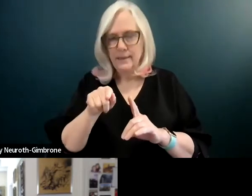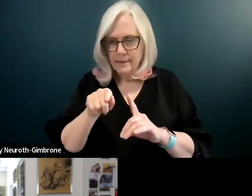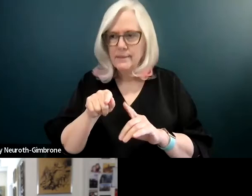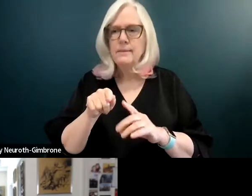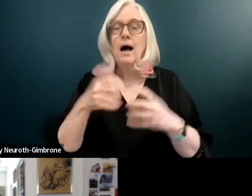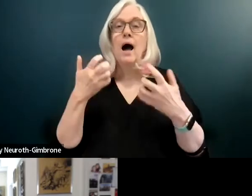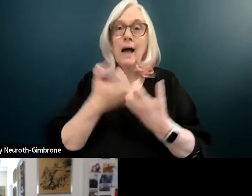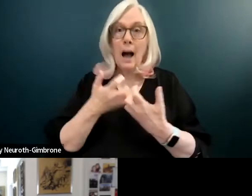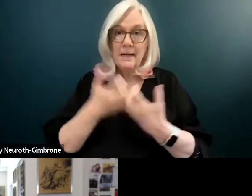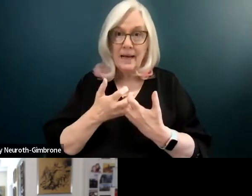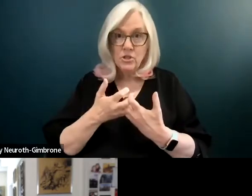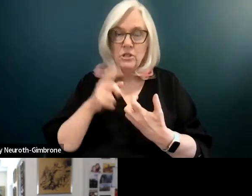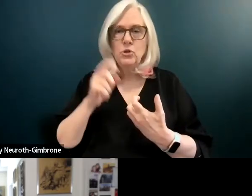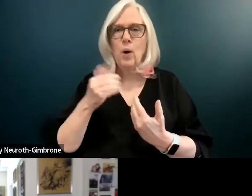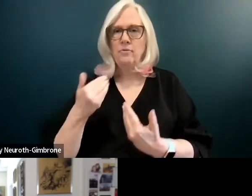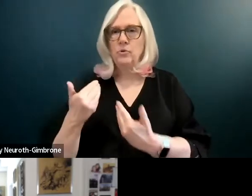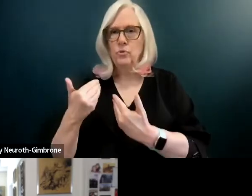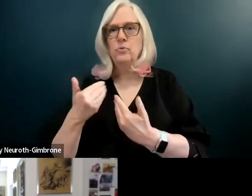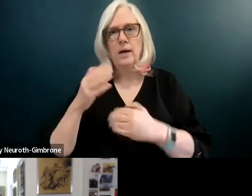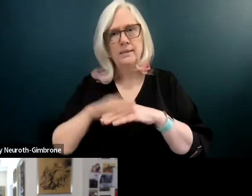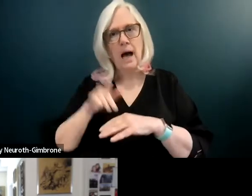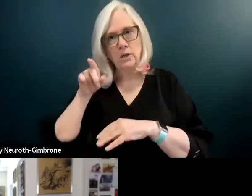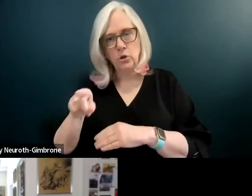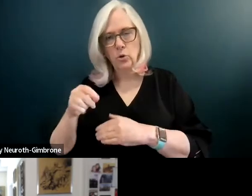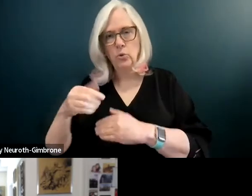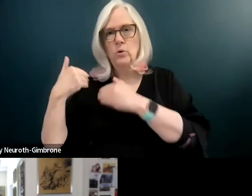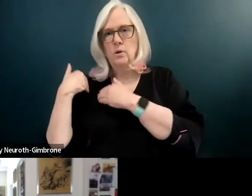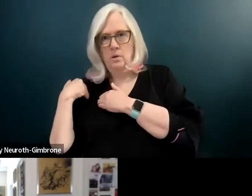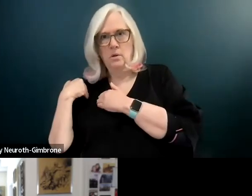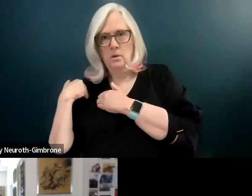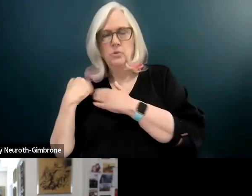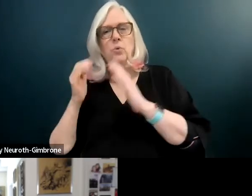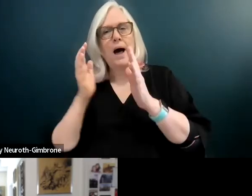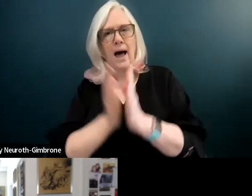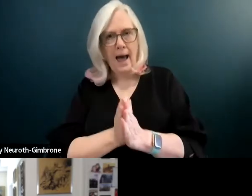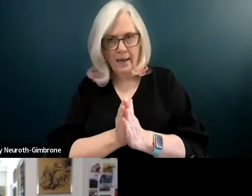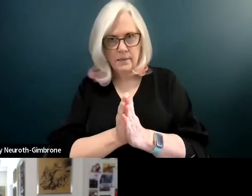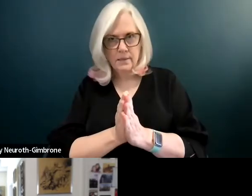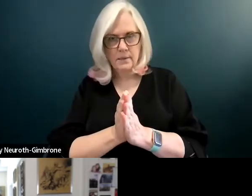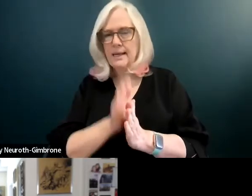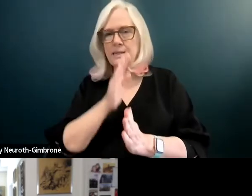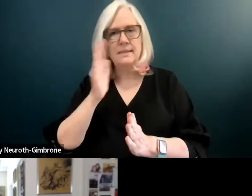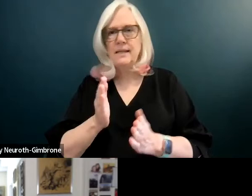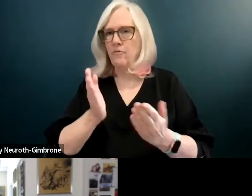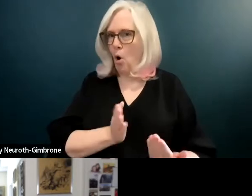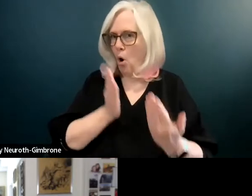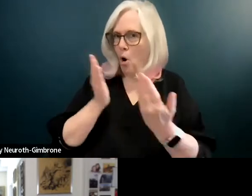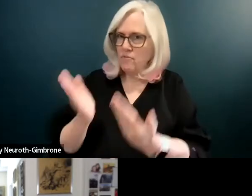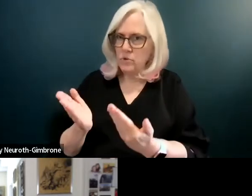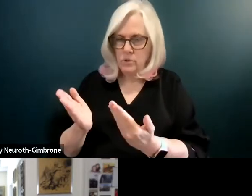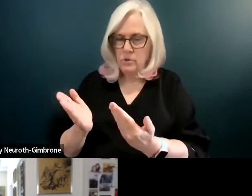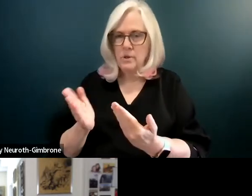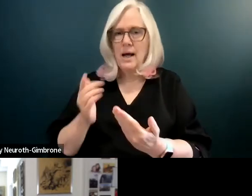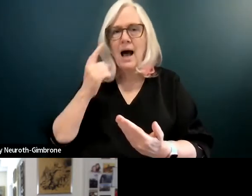for them. It's never always offered. And I think some people